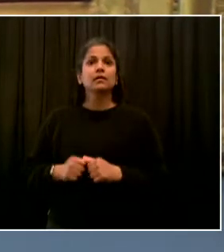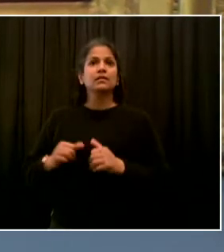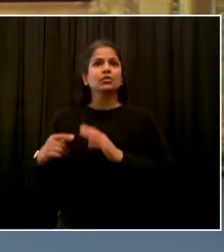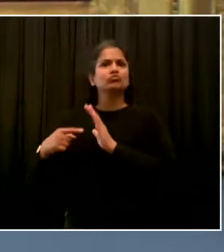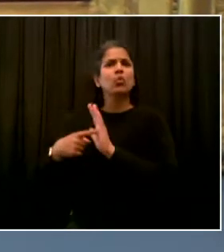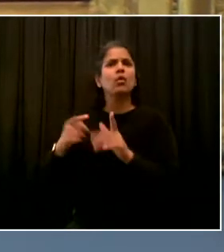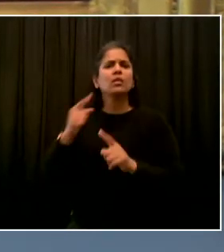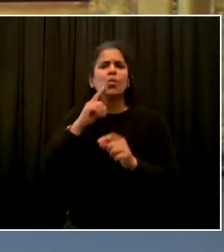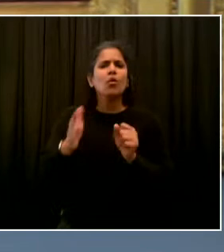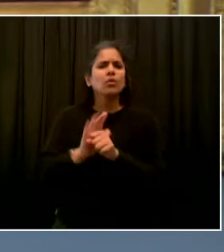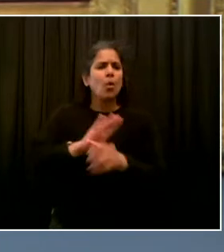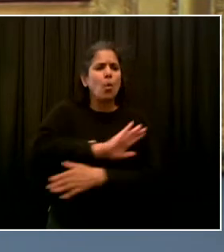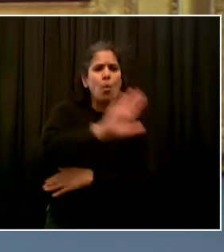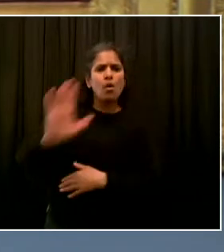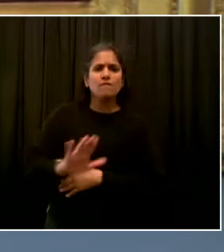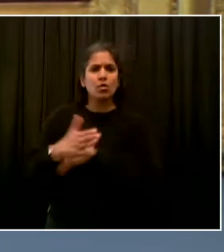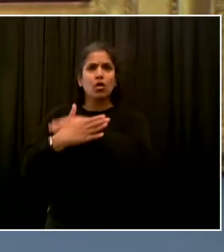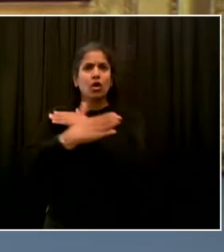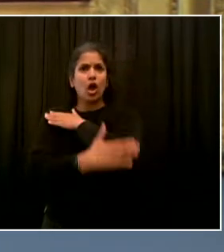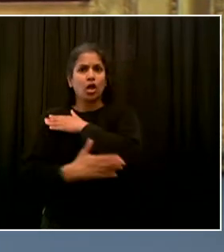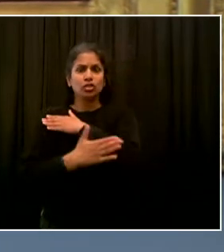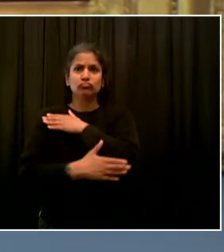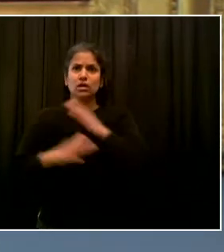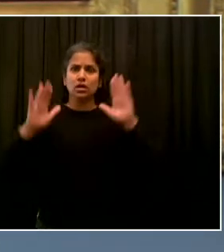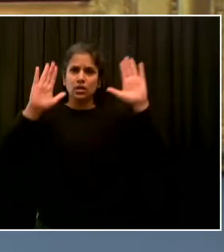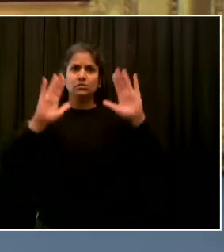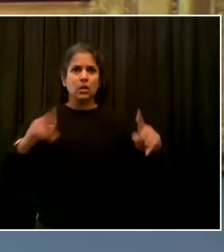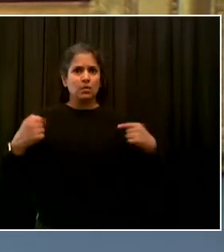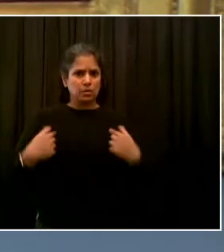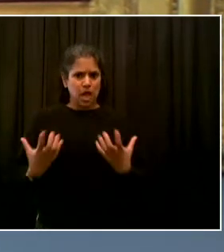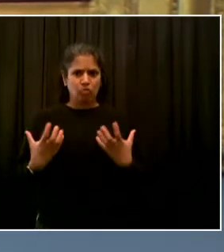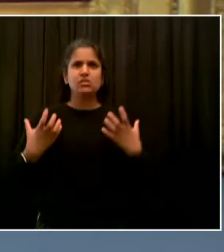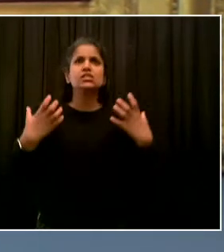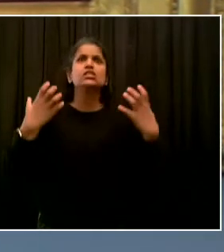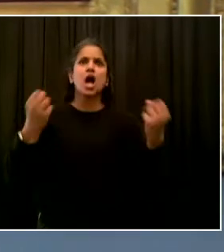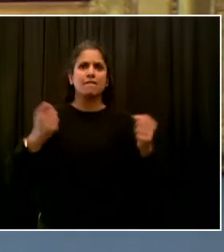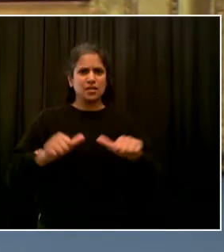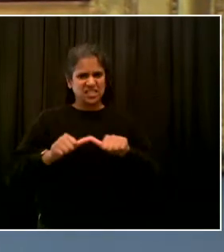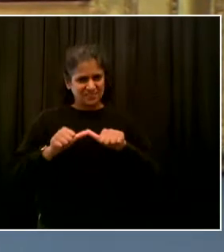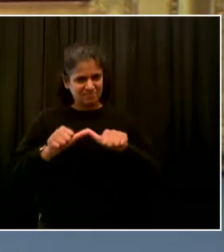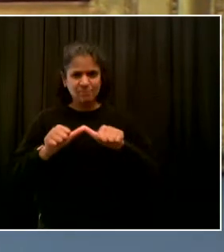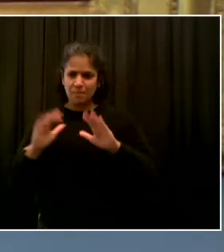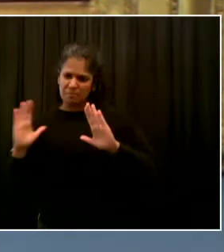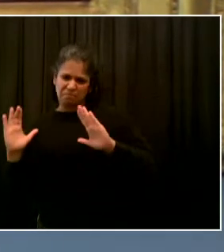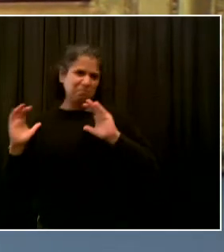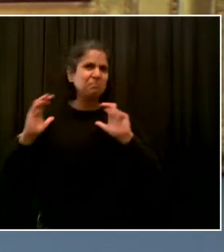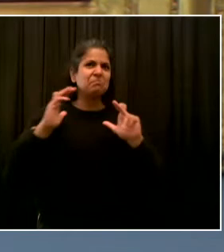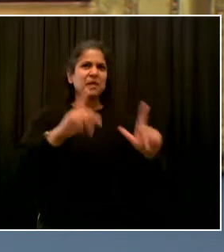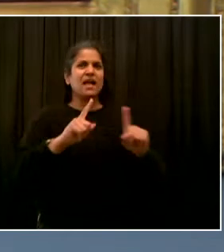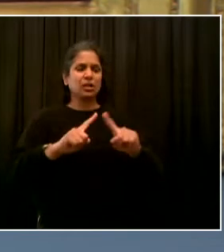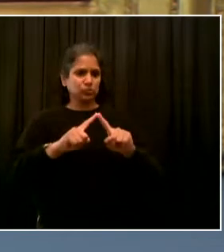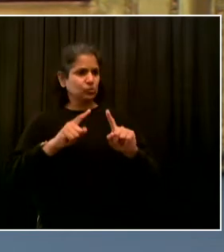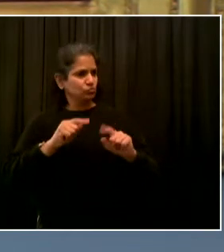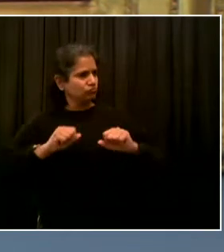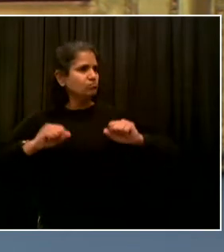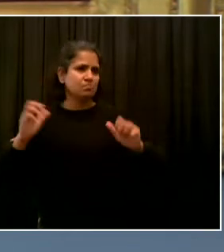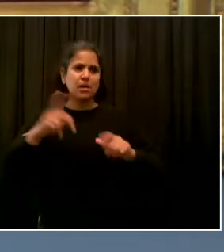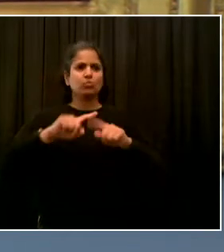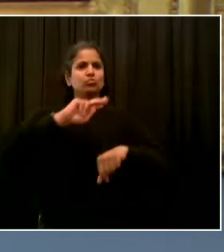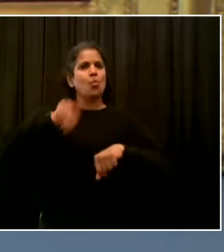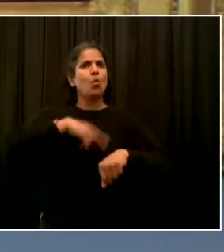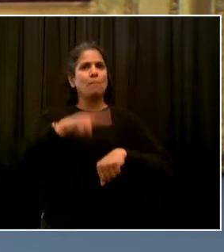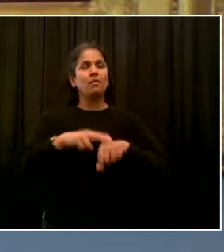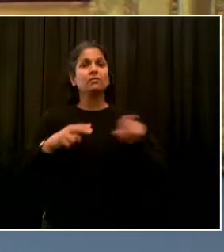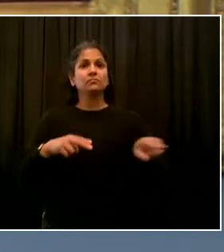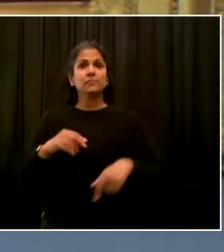how resilient we are, and we're going to continue to come back. And I just want to say thank you personally to New Yorkers for what they